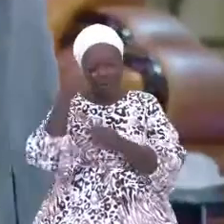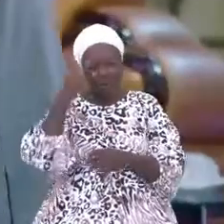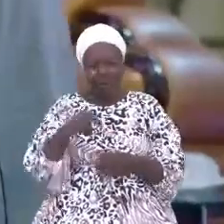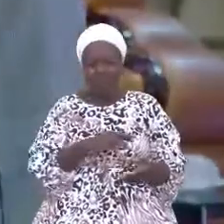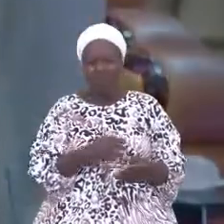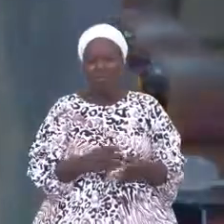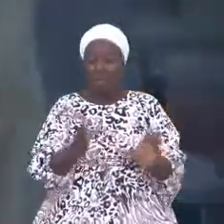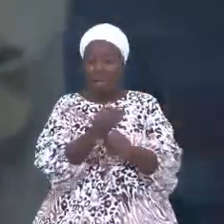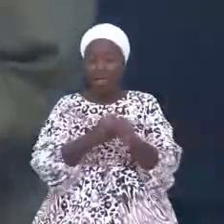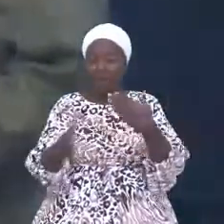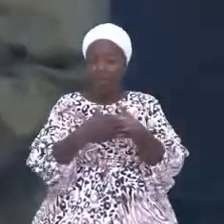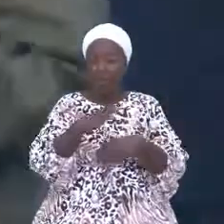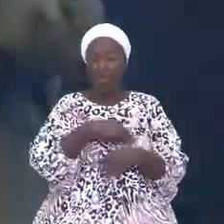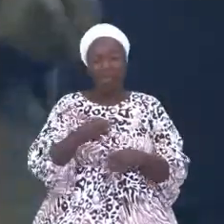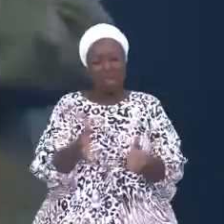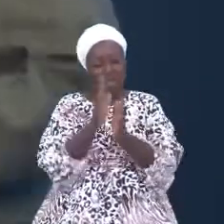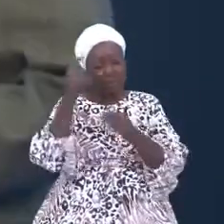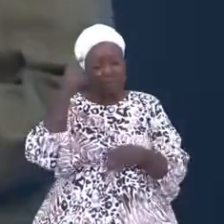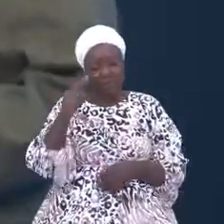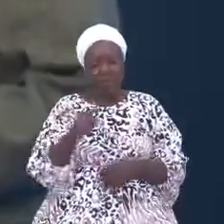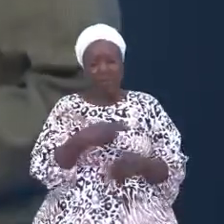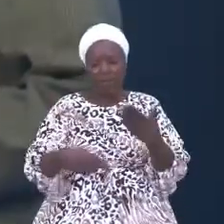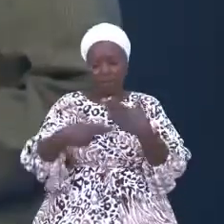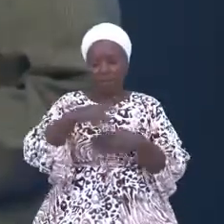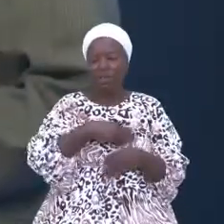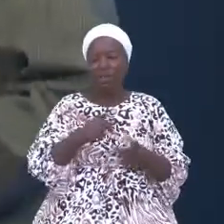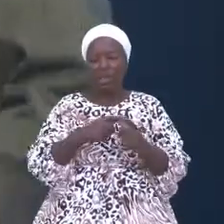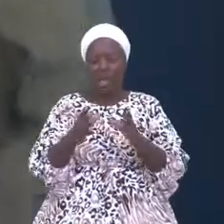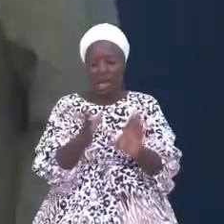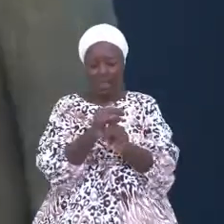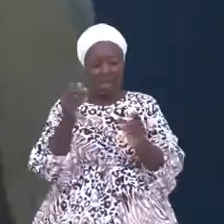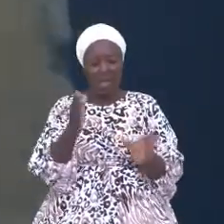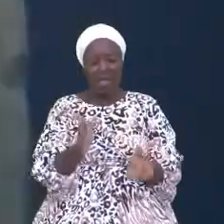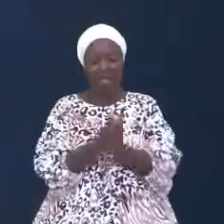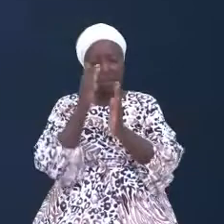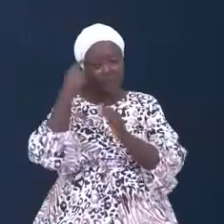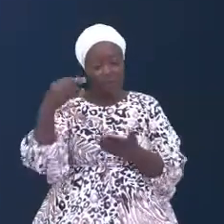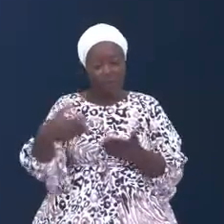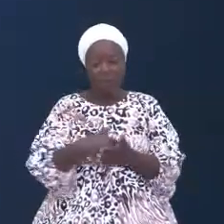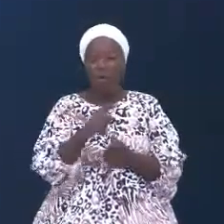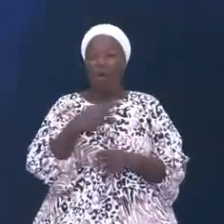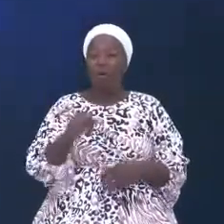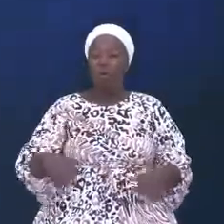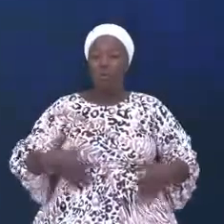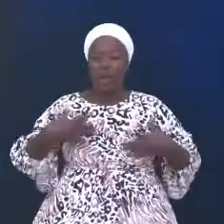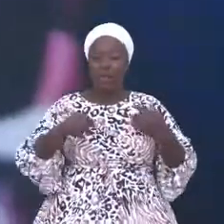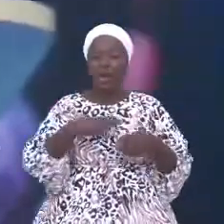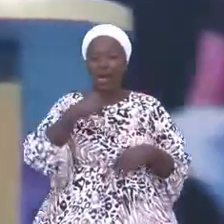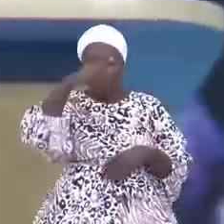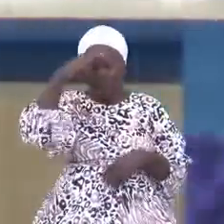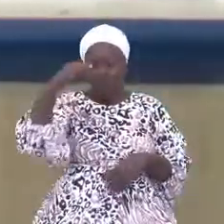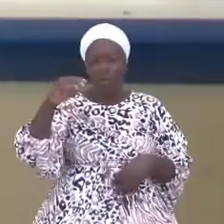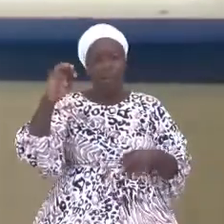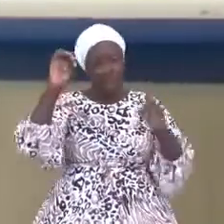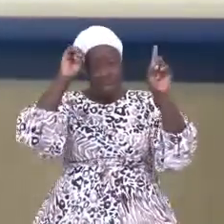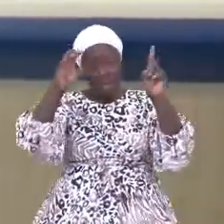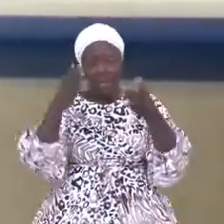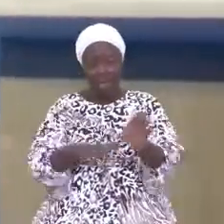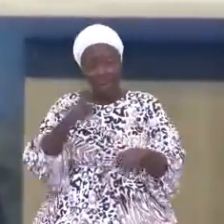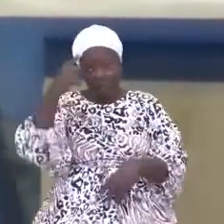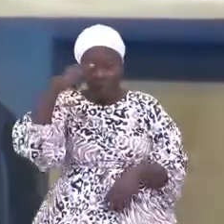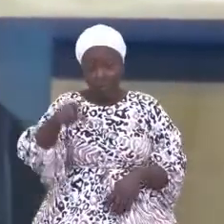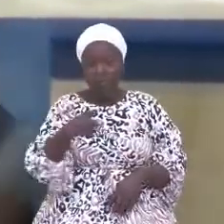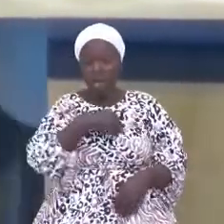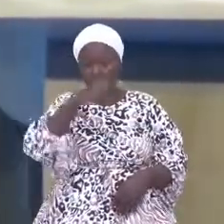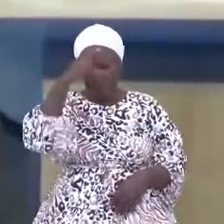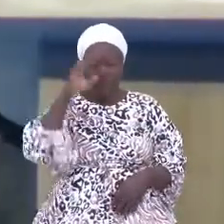for restoration. He's asking for renewal of life. And because he died for you, and because